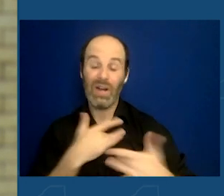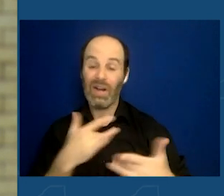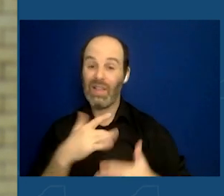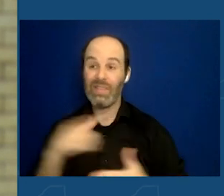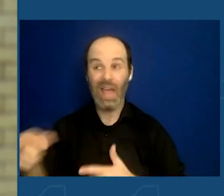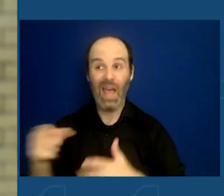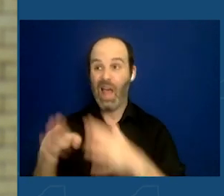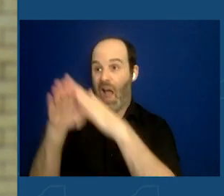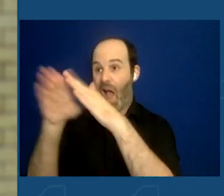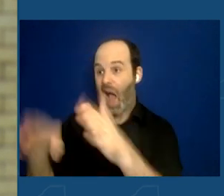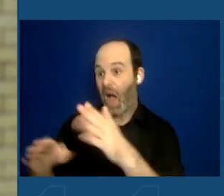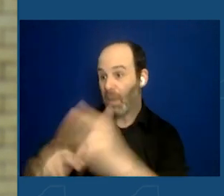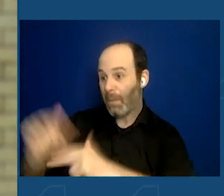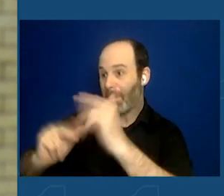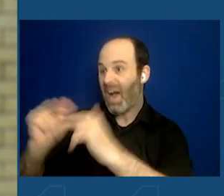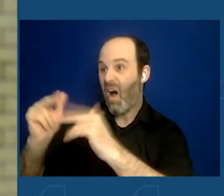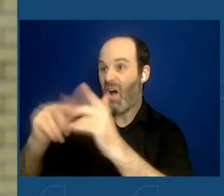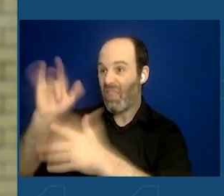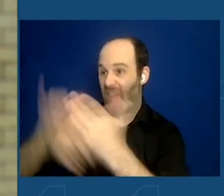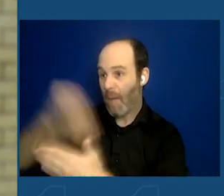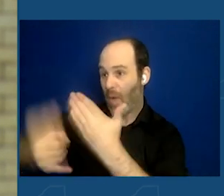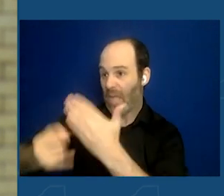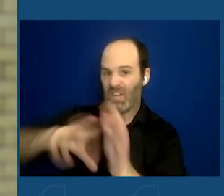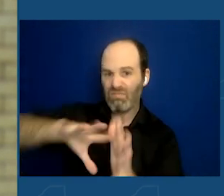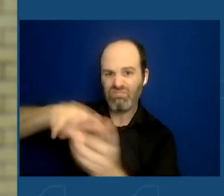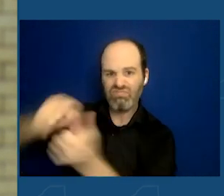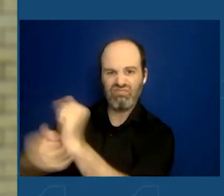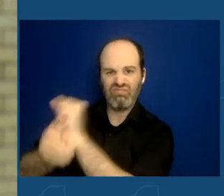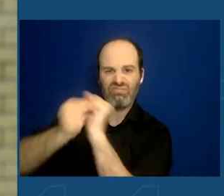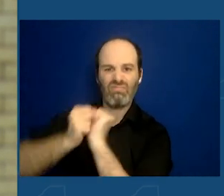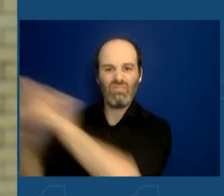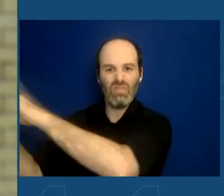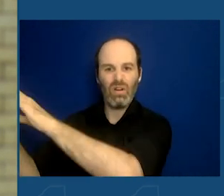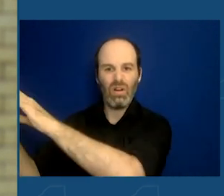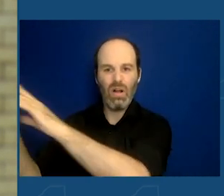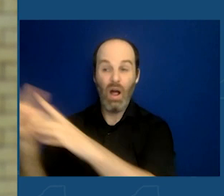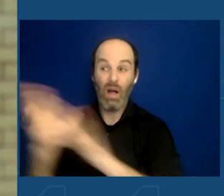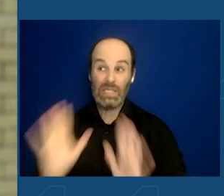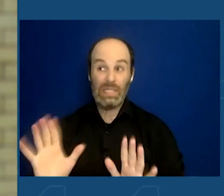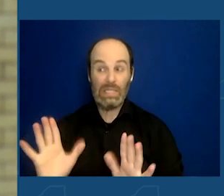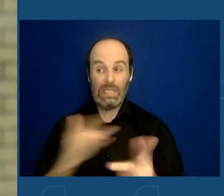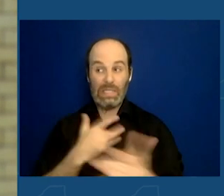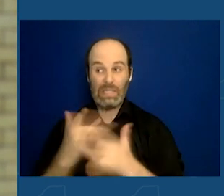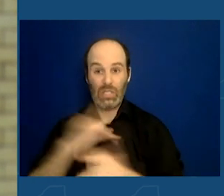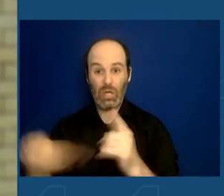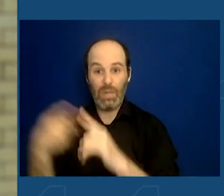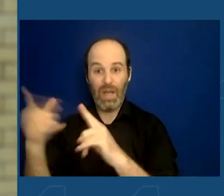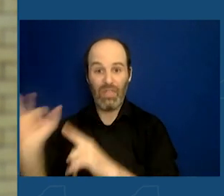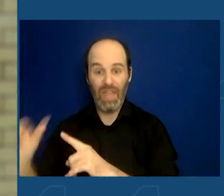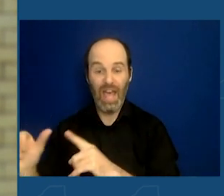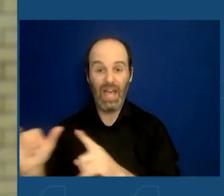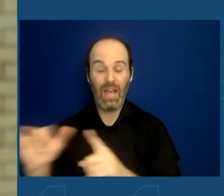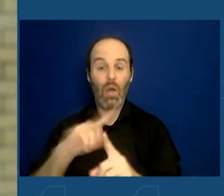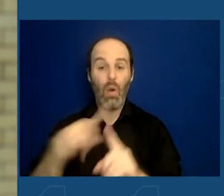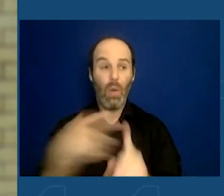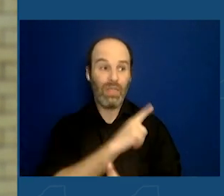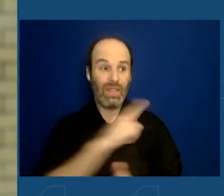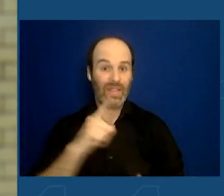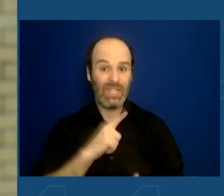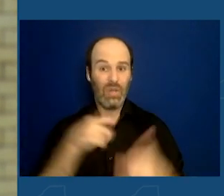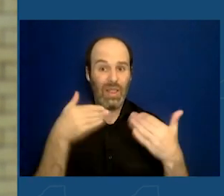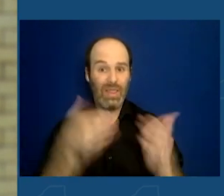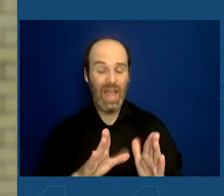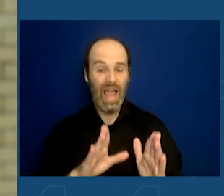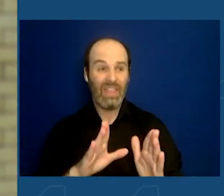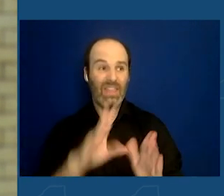good. When the state legislature let the 421A tax incentive program